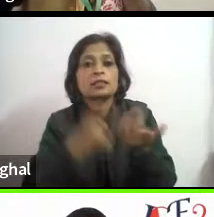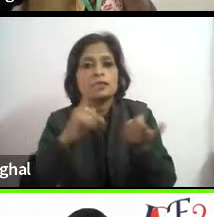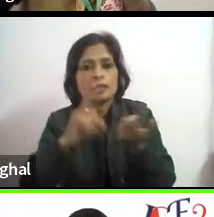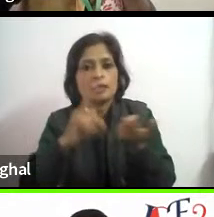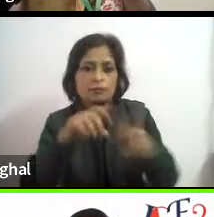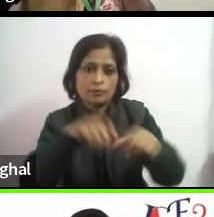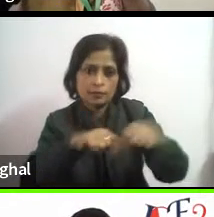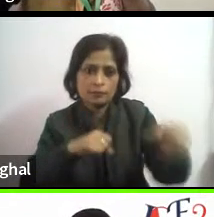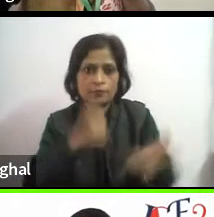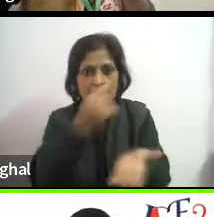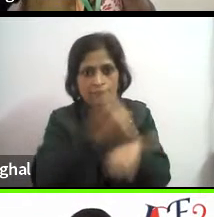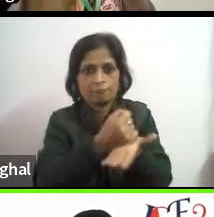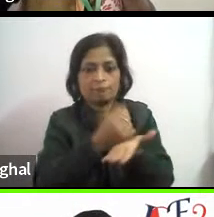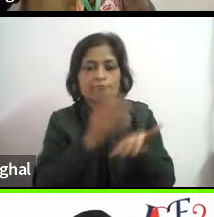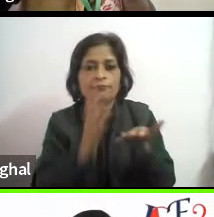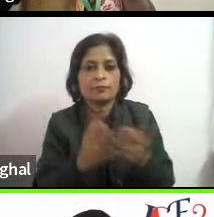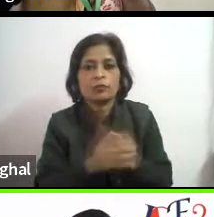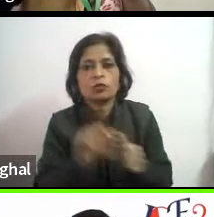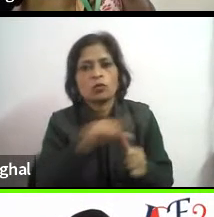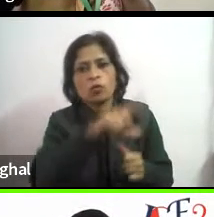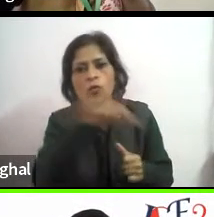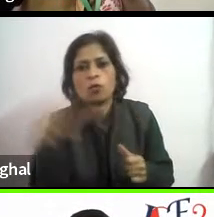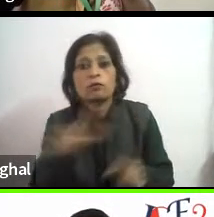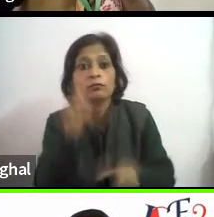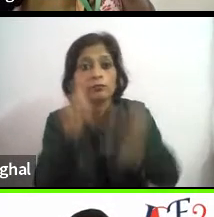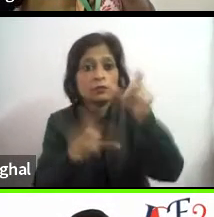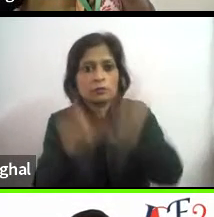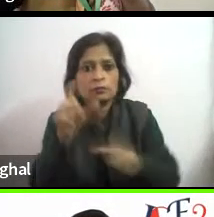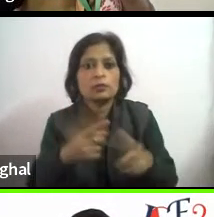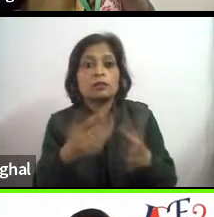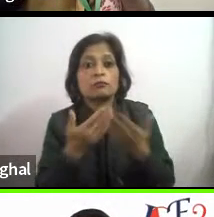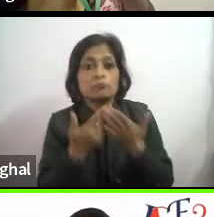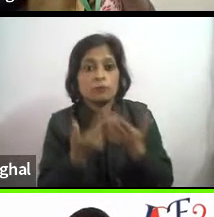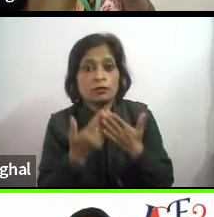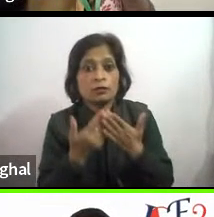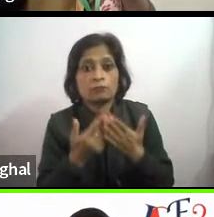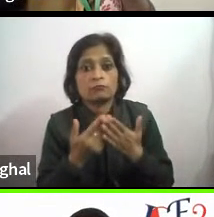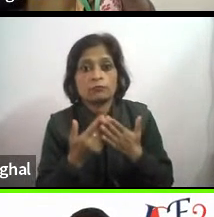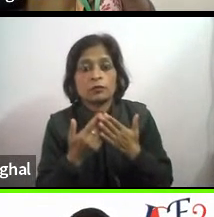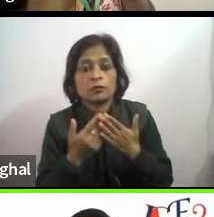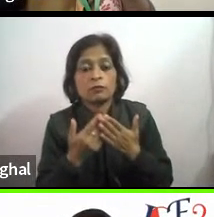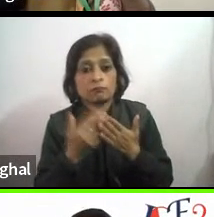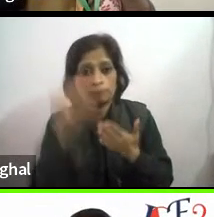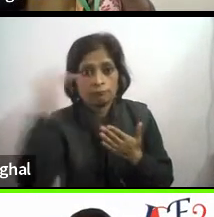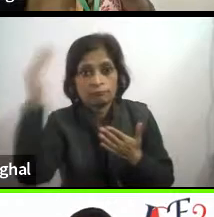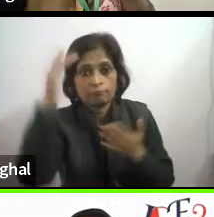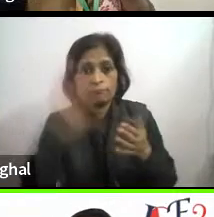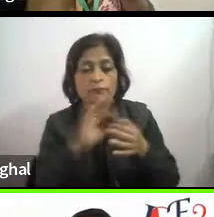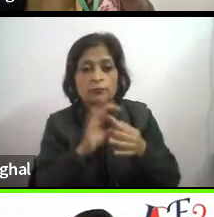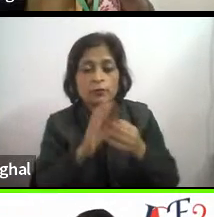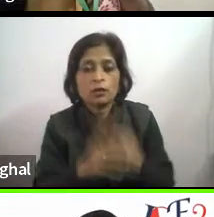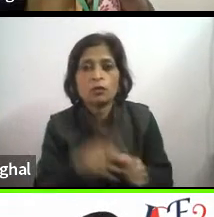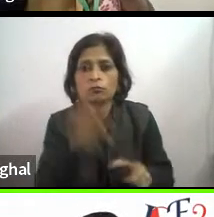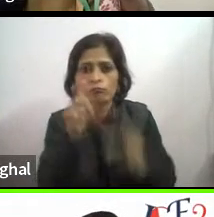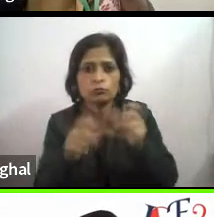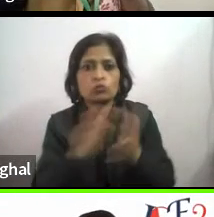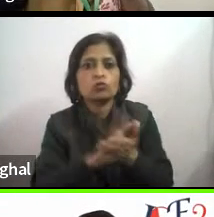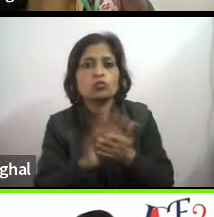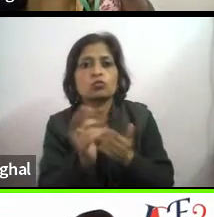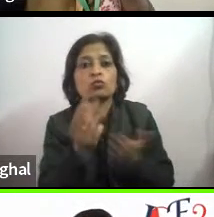so that all the professionals from the sector, the wonderful human resource, to be